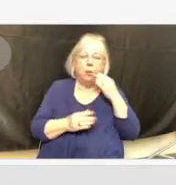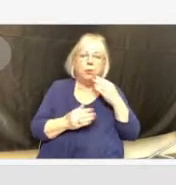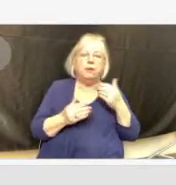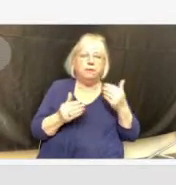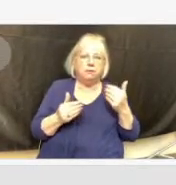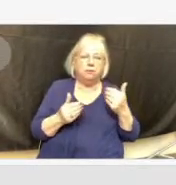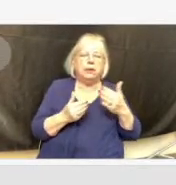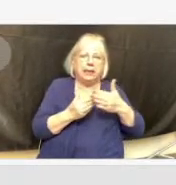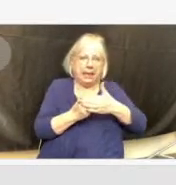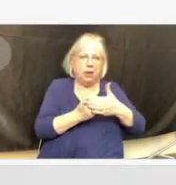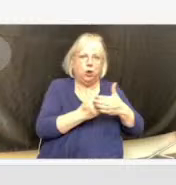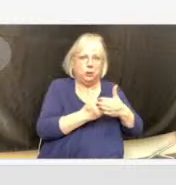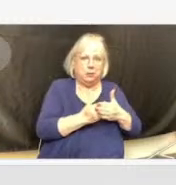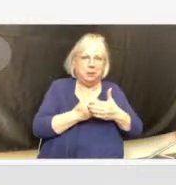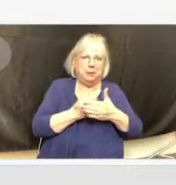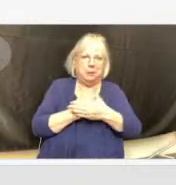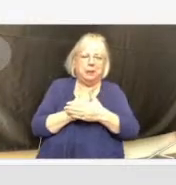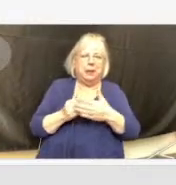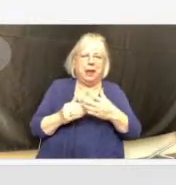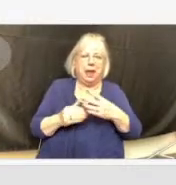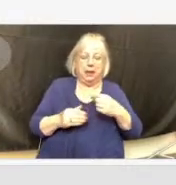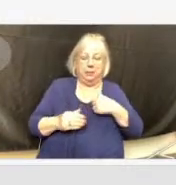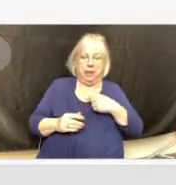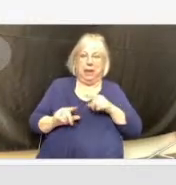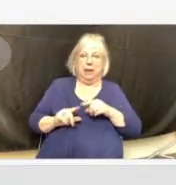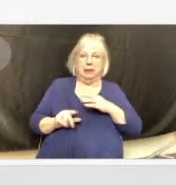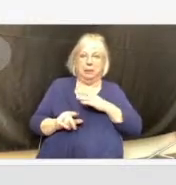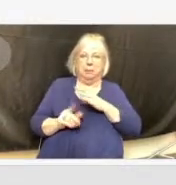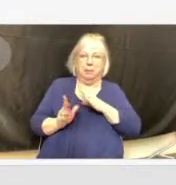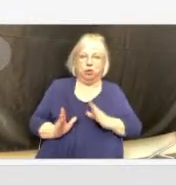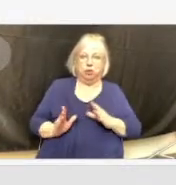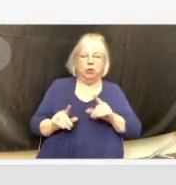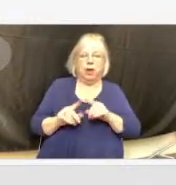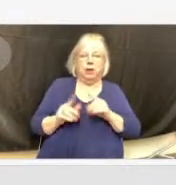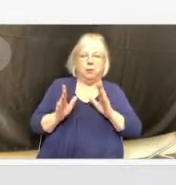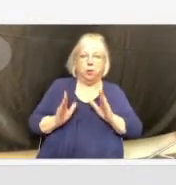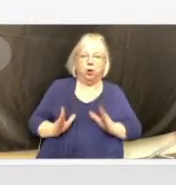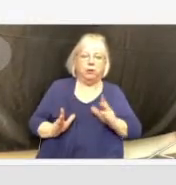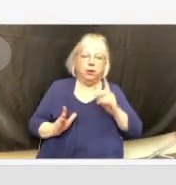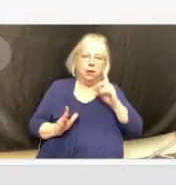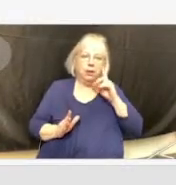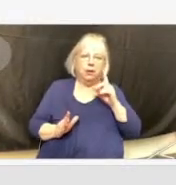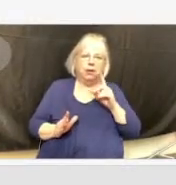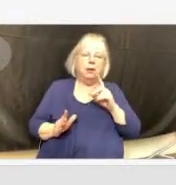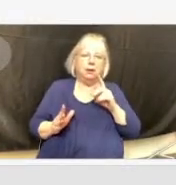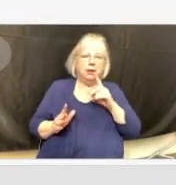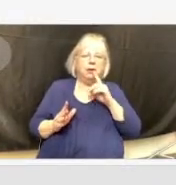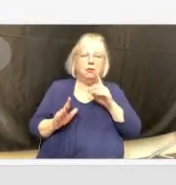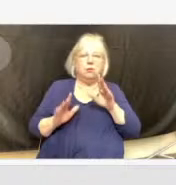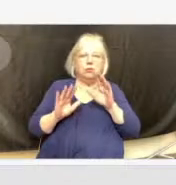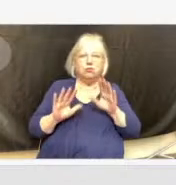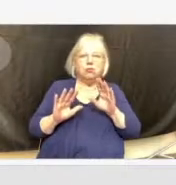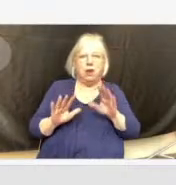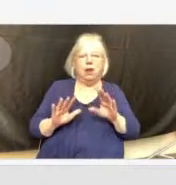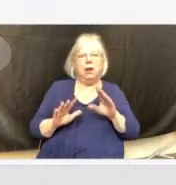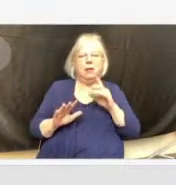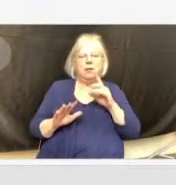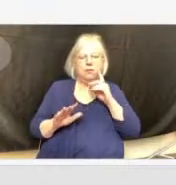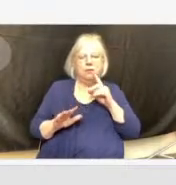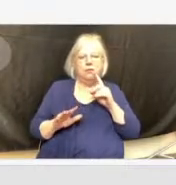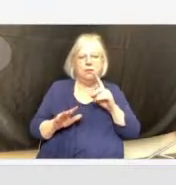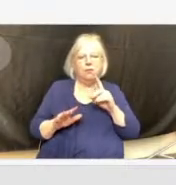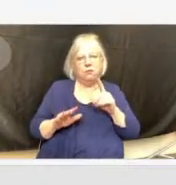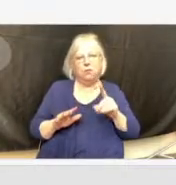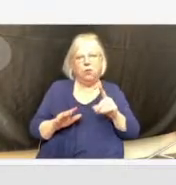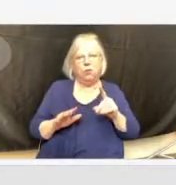And this is just me as a commissioner, as a person. I think it's great due diligence to let them know